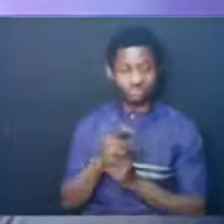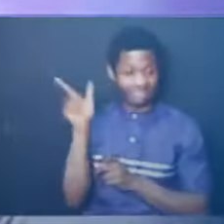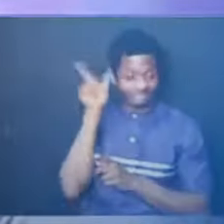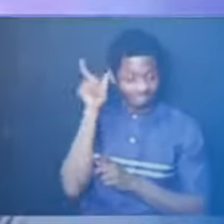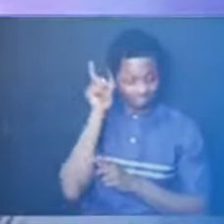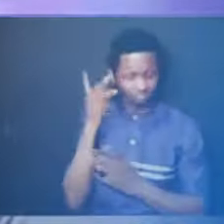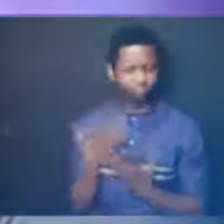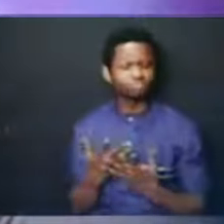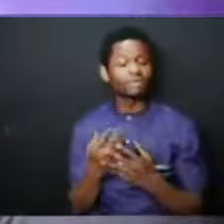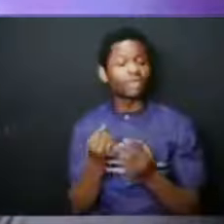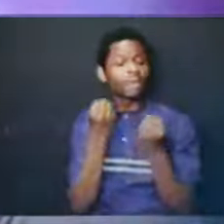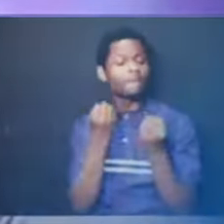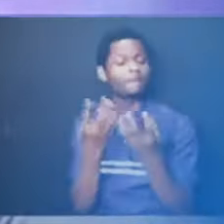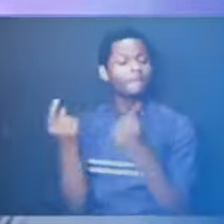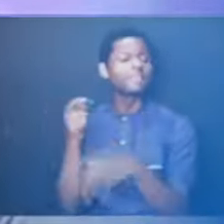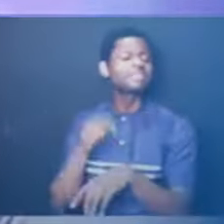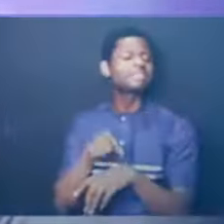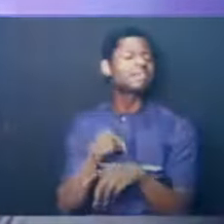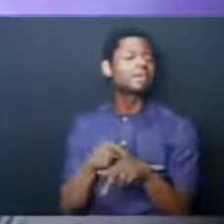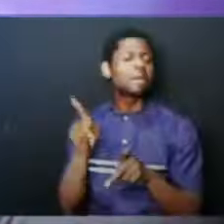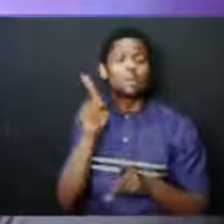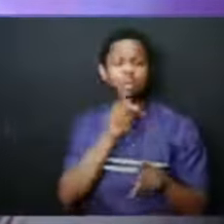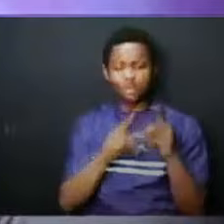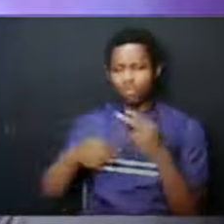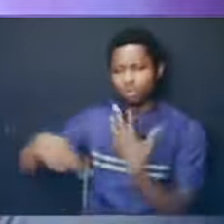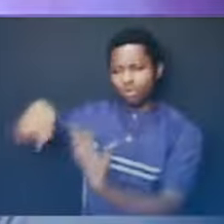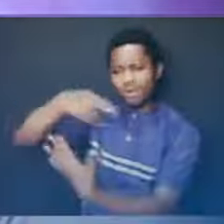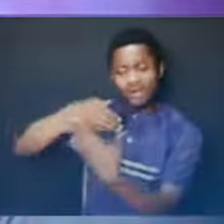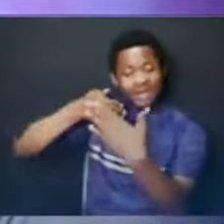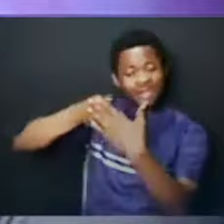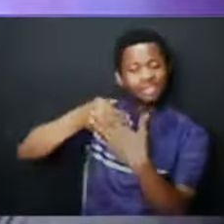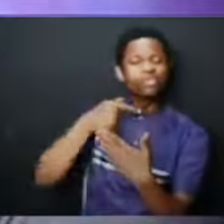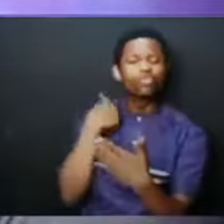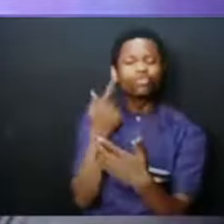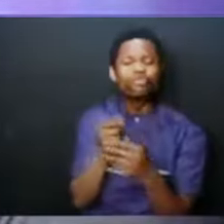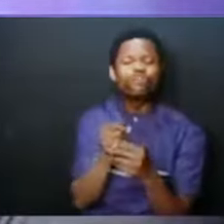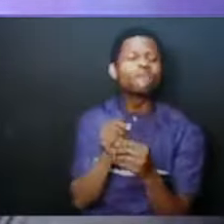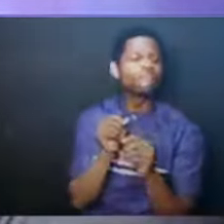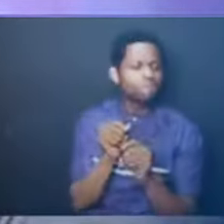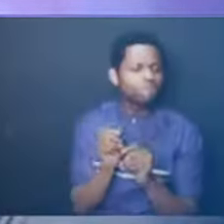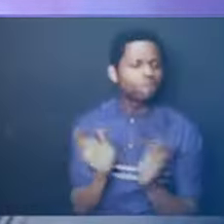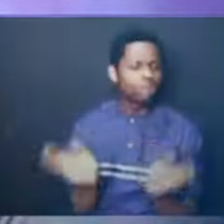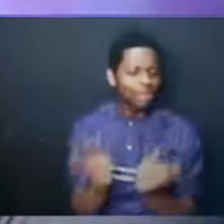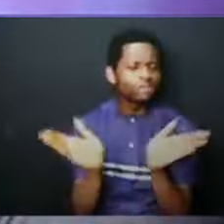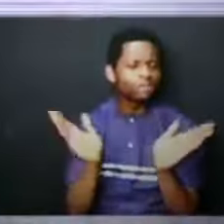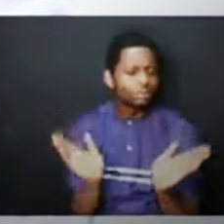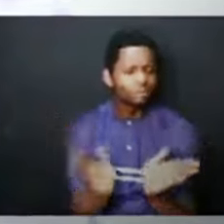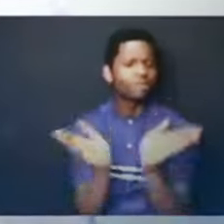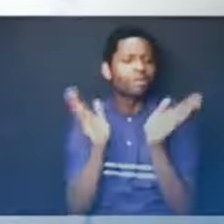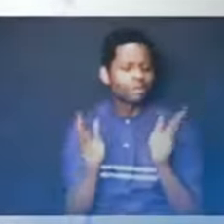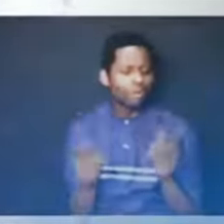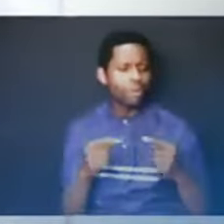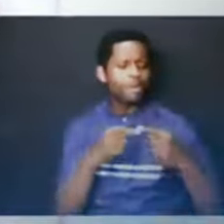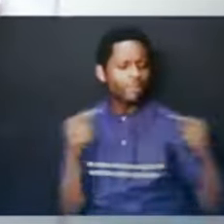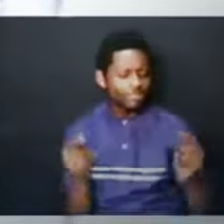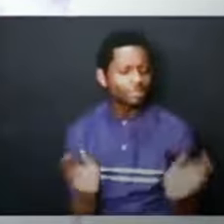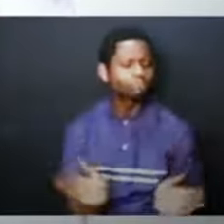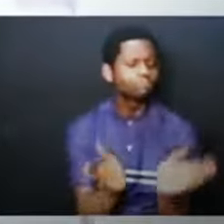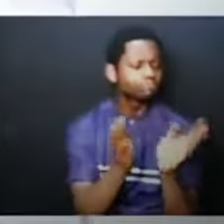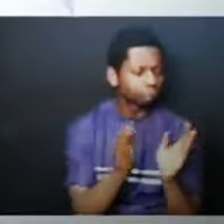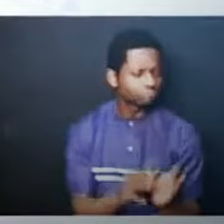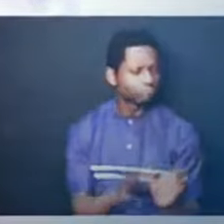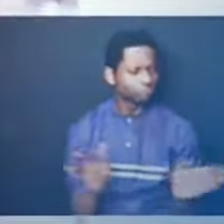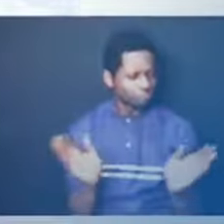a times is the people around you who always be fooling the victims. And pimpi no nipa atwa ho ahia